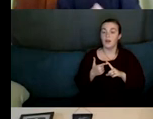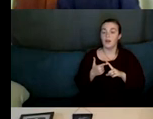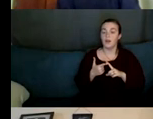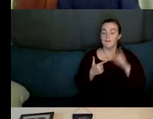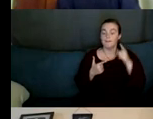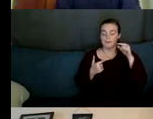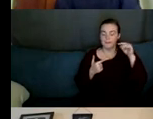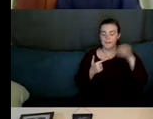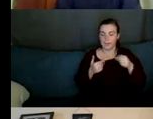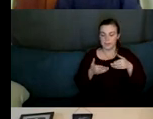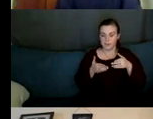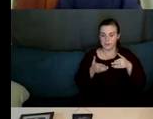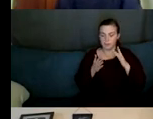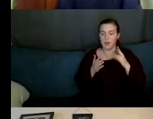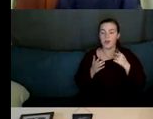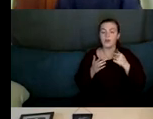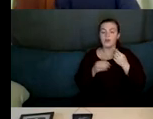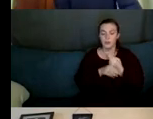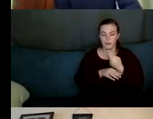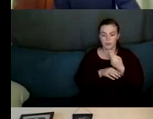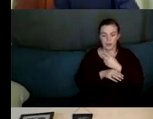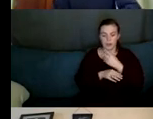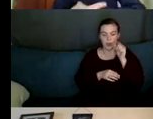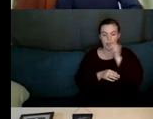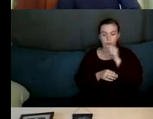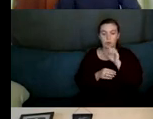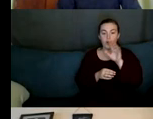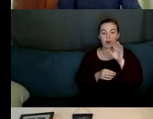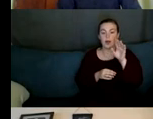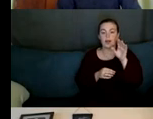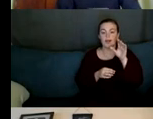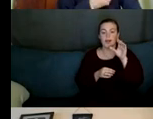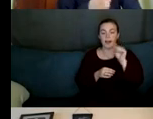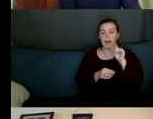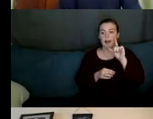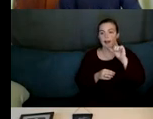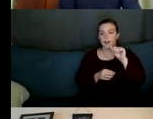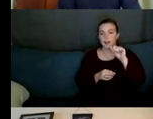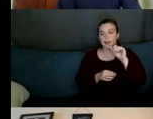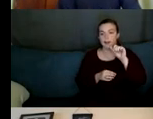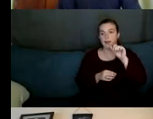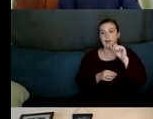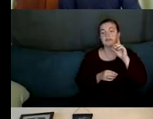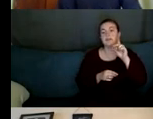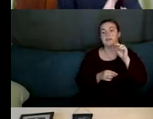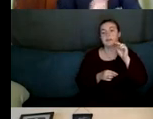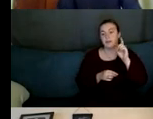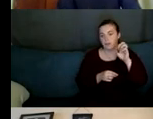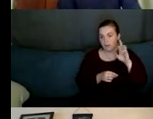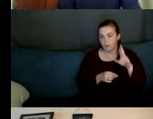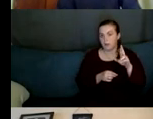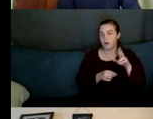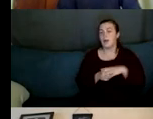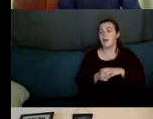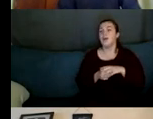Google Calendar. Calendars are really nice because it can be shareable. if you make an update to the calendar, it can